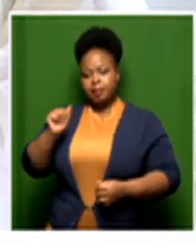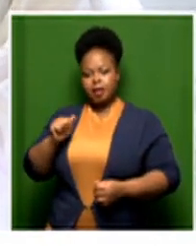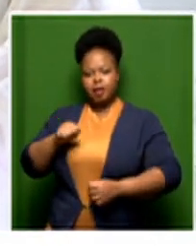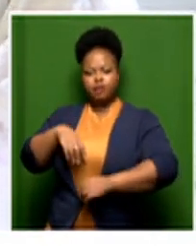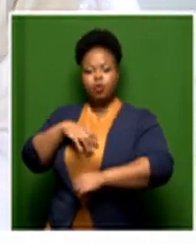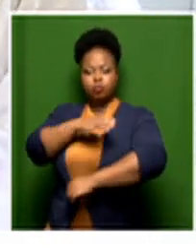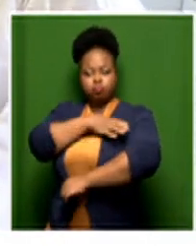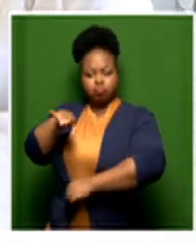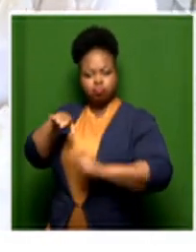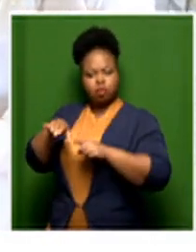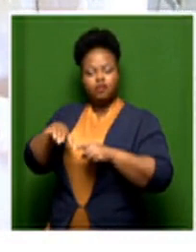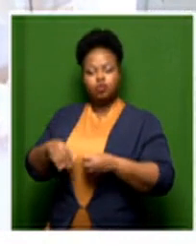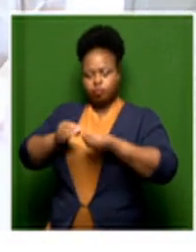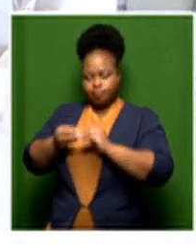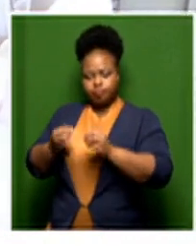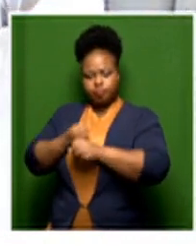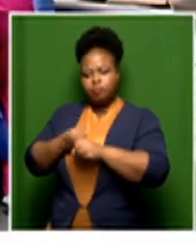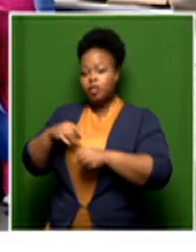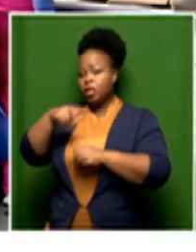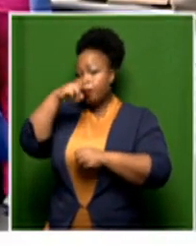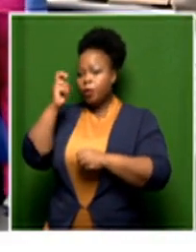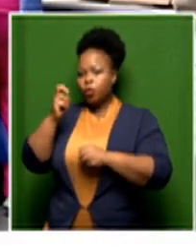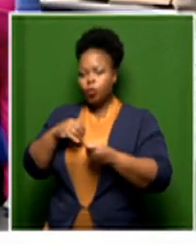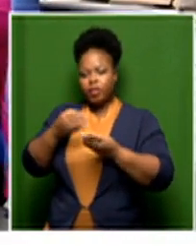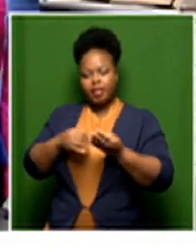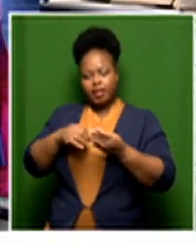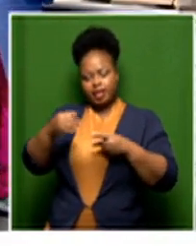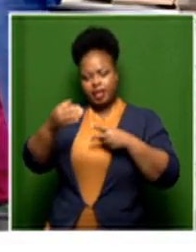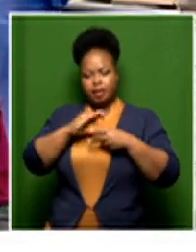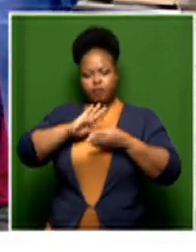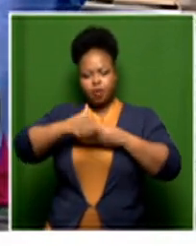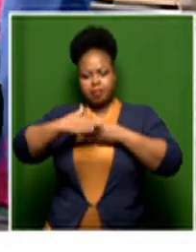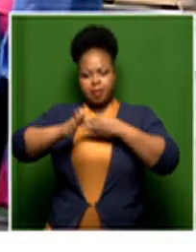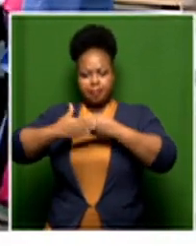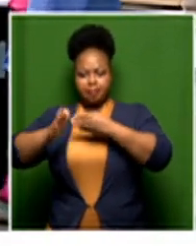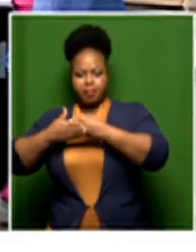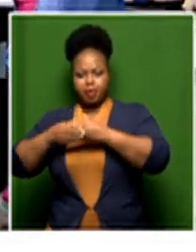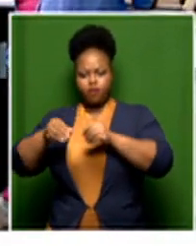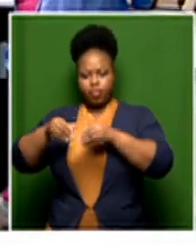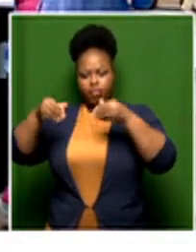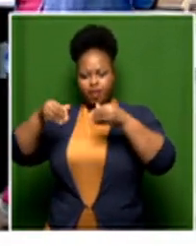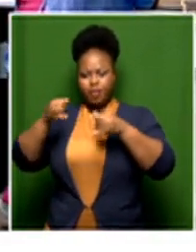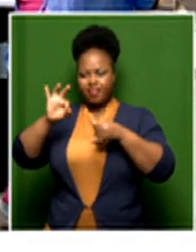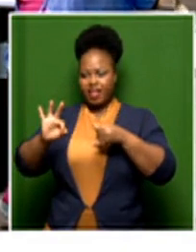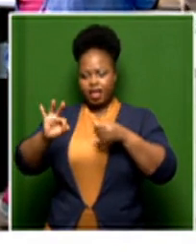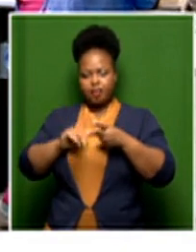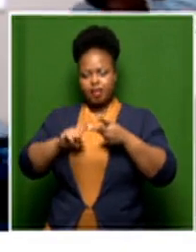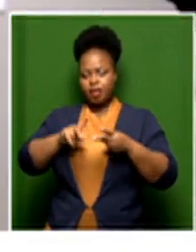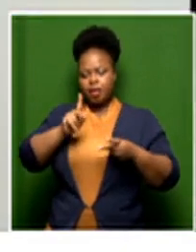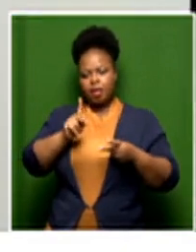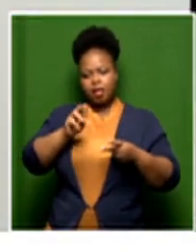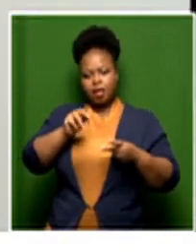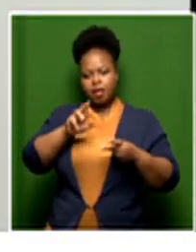for medical or surgical masks, as you said, the blue masks with the 3-ply layers. And then you have these KN95 masks, which are